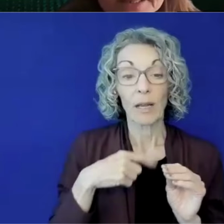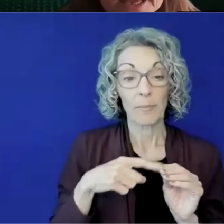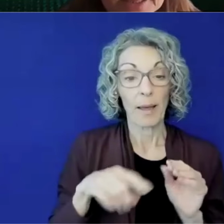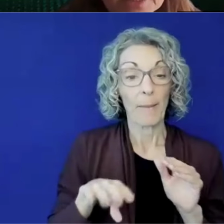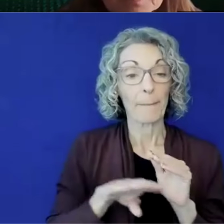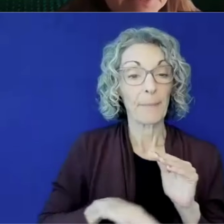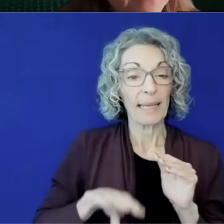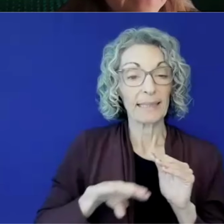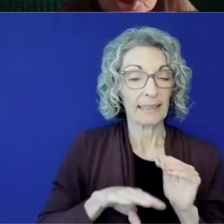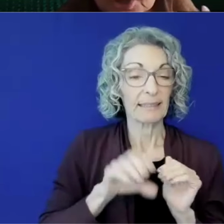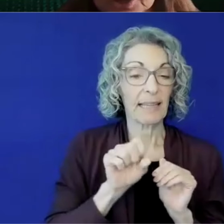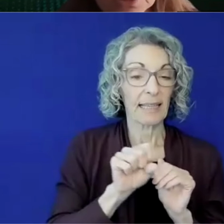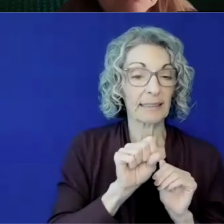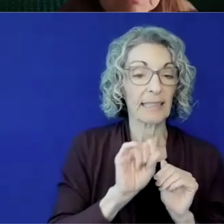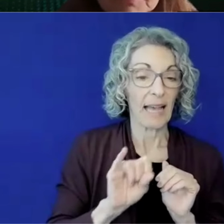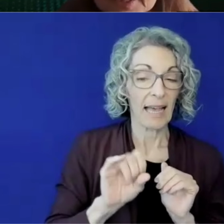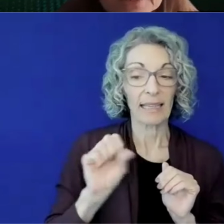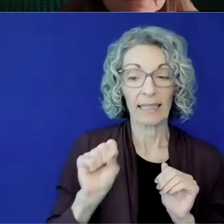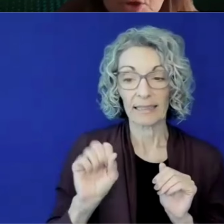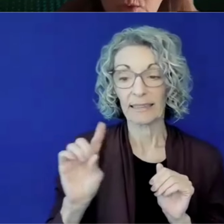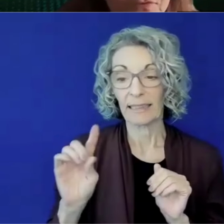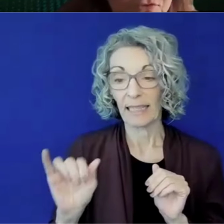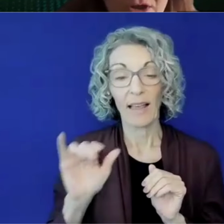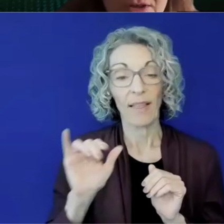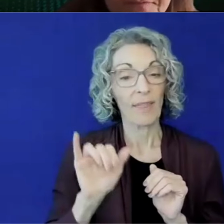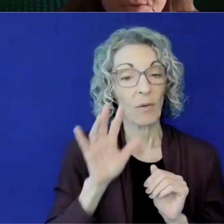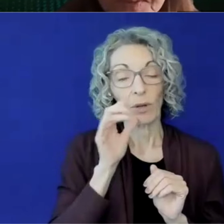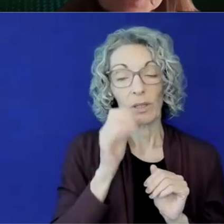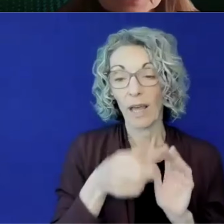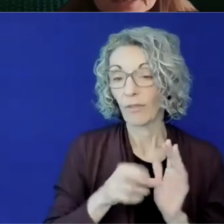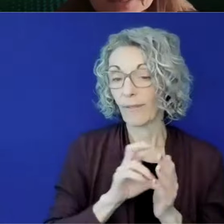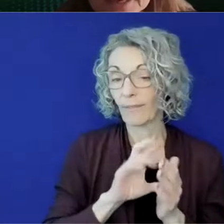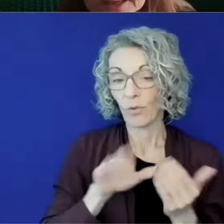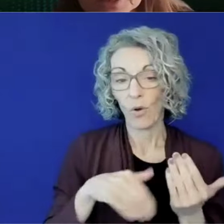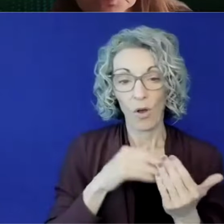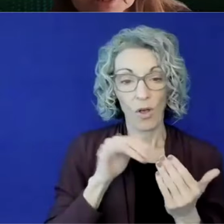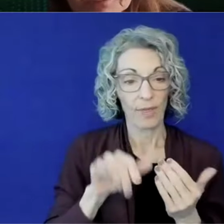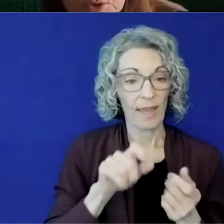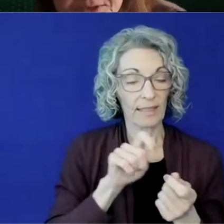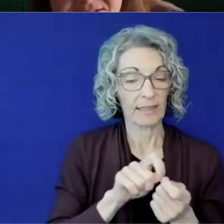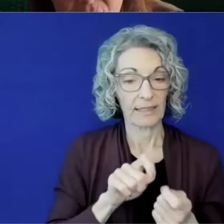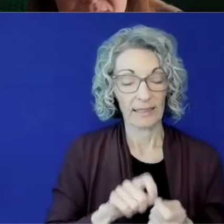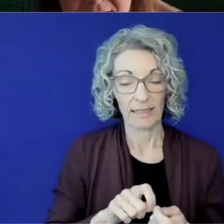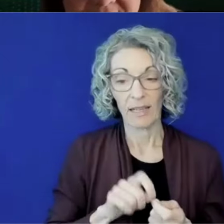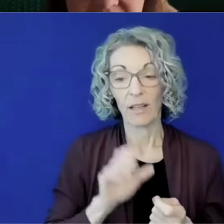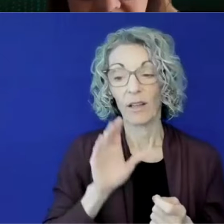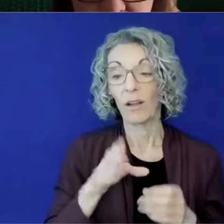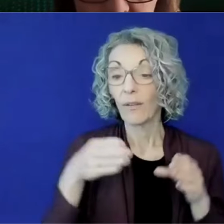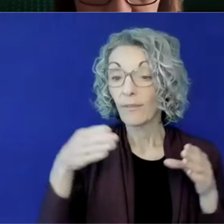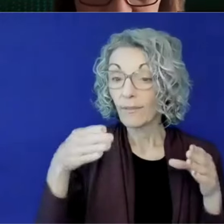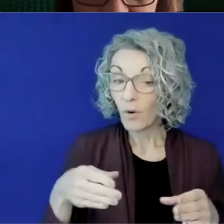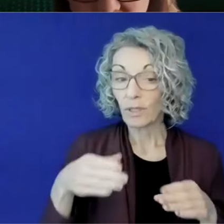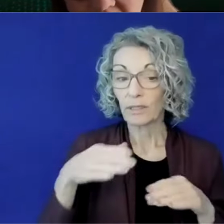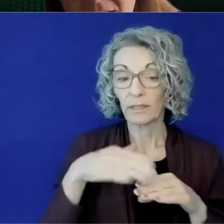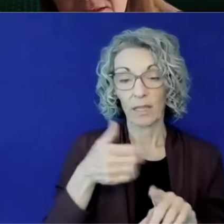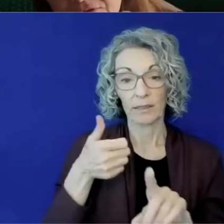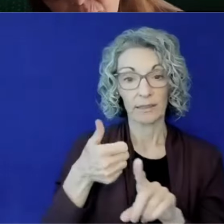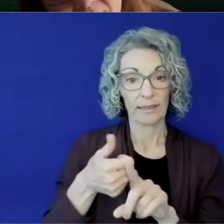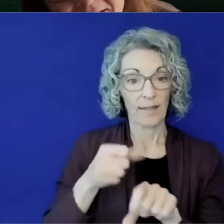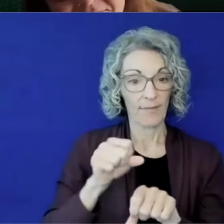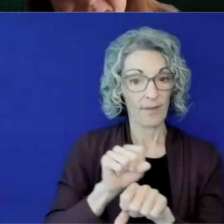and SSDI, because it's not going to go over all of those details. It's really focused only on self-employment.